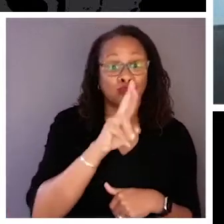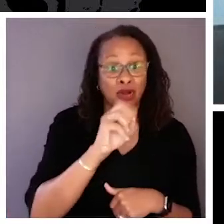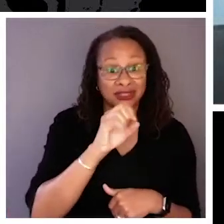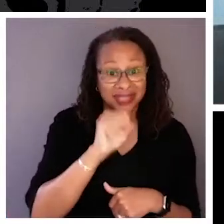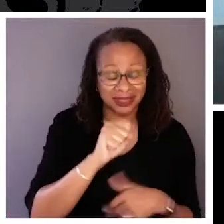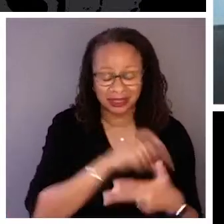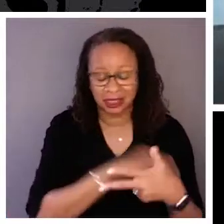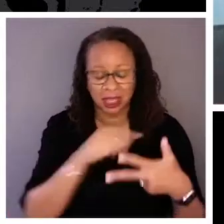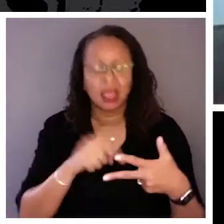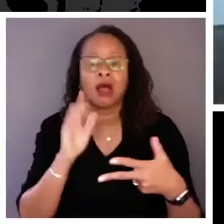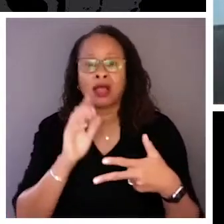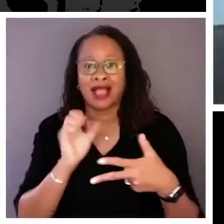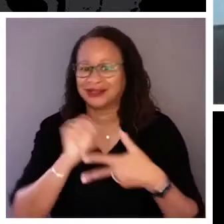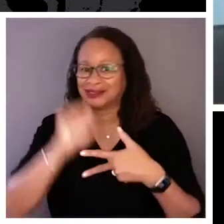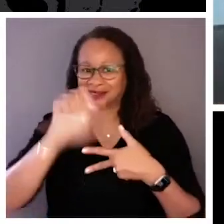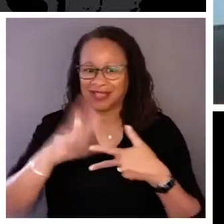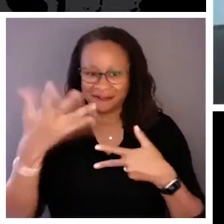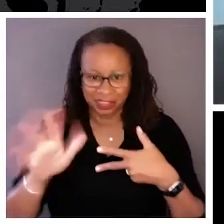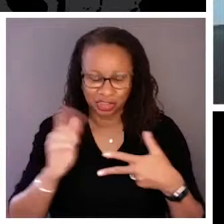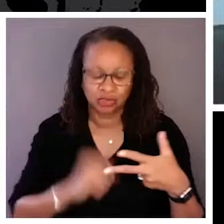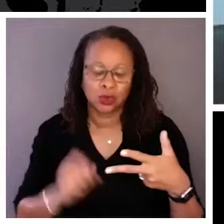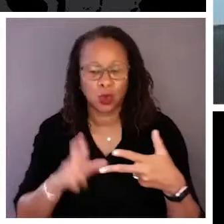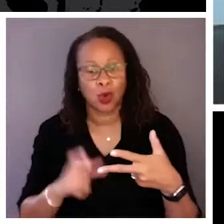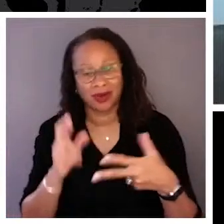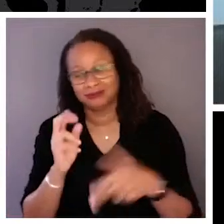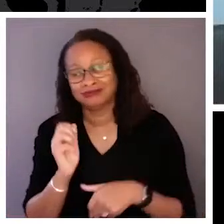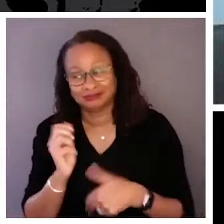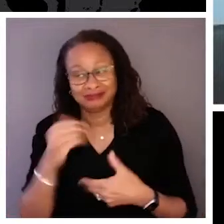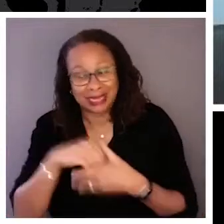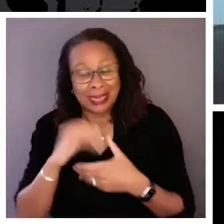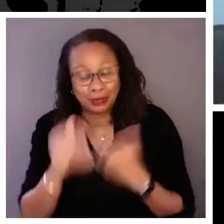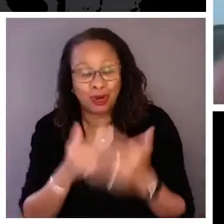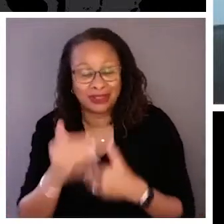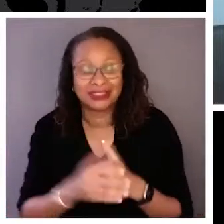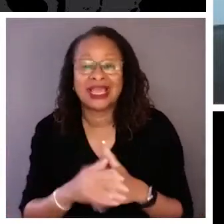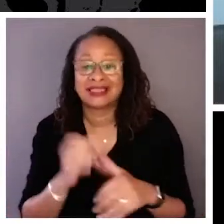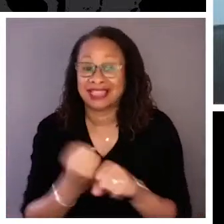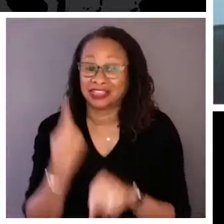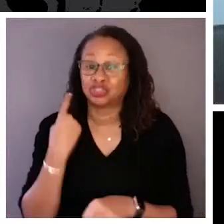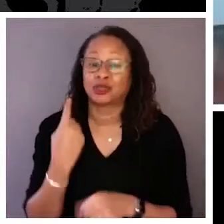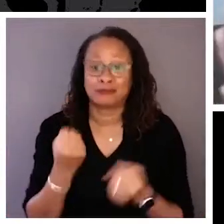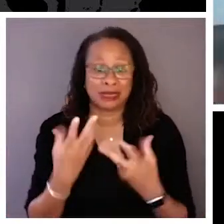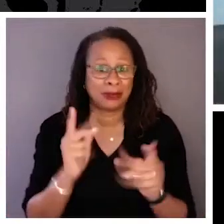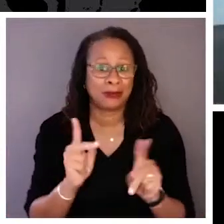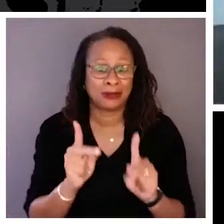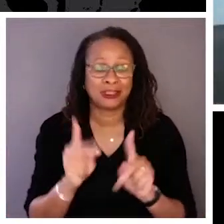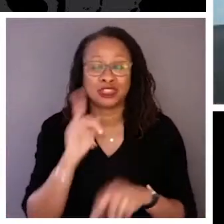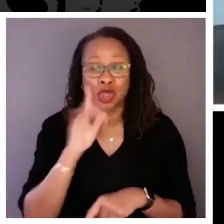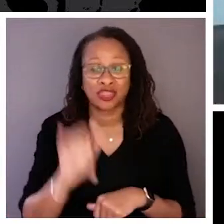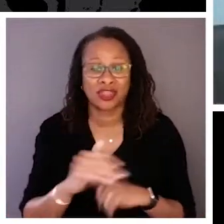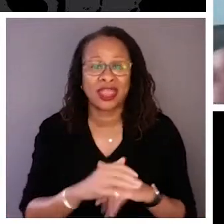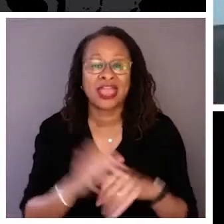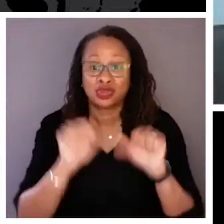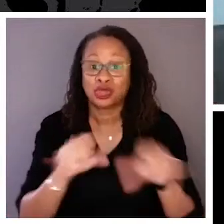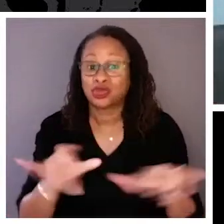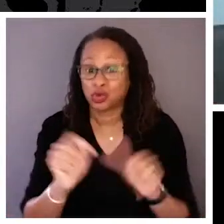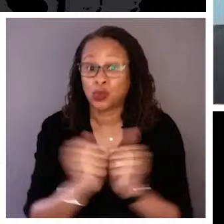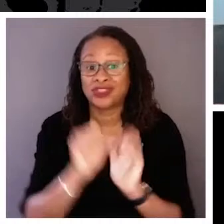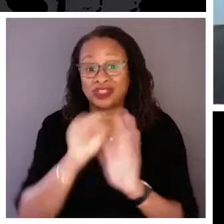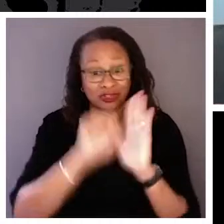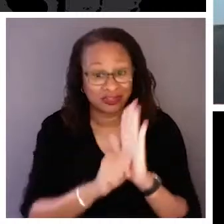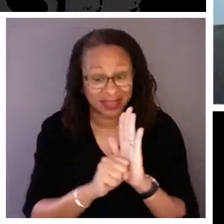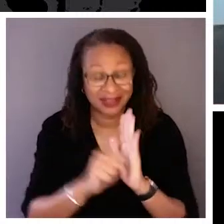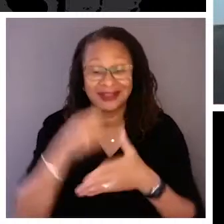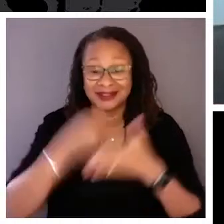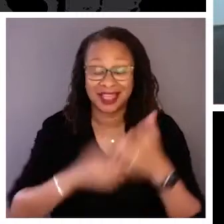to you, or it's still in processing, which a lot of people saw last year. You may also do this with your state tax return.